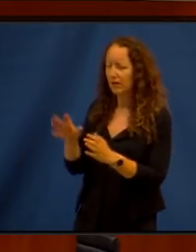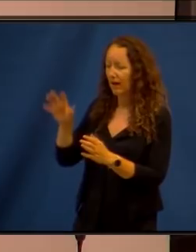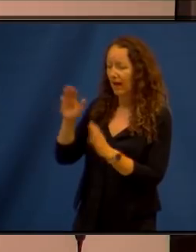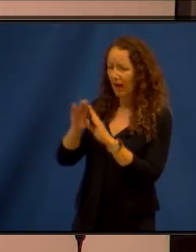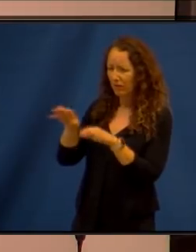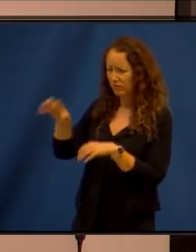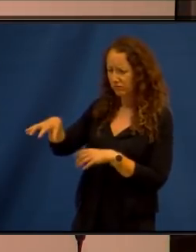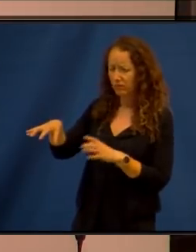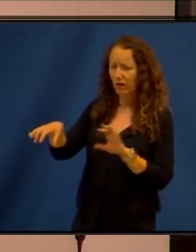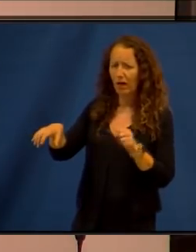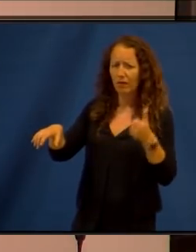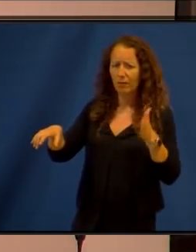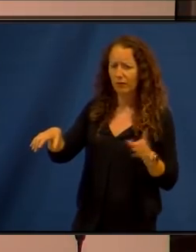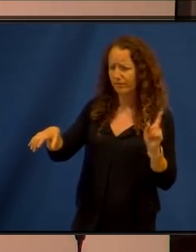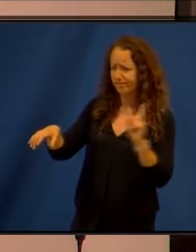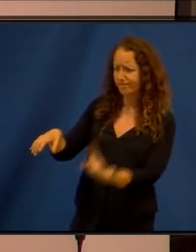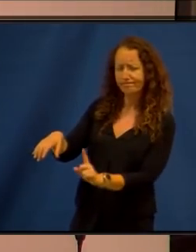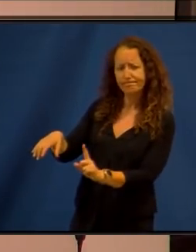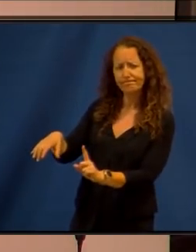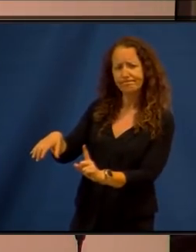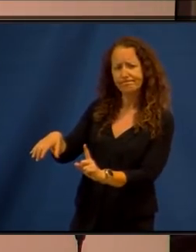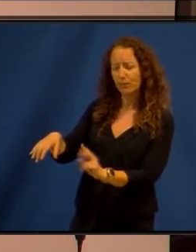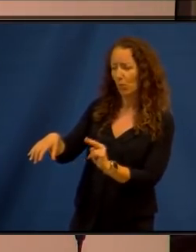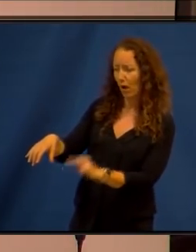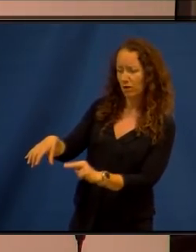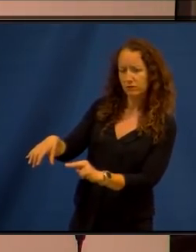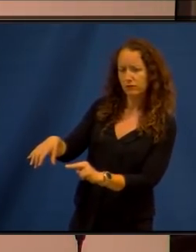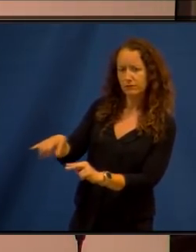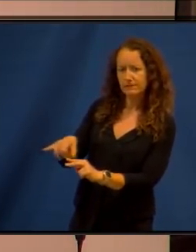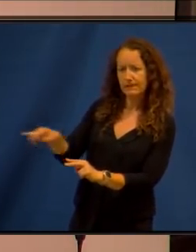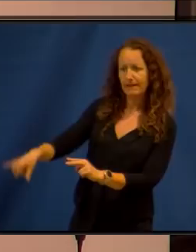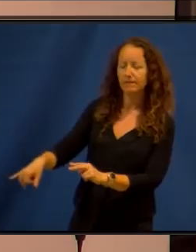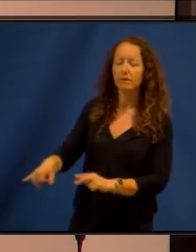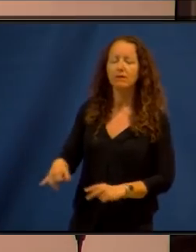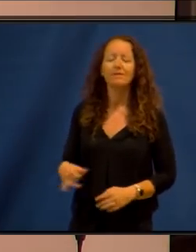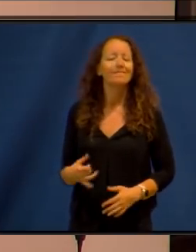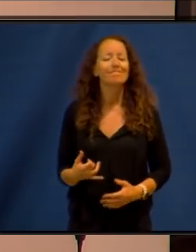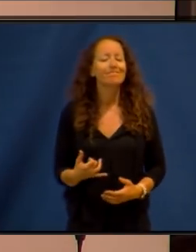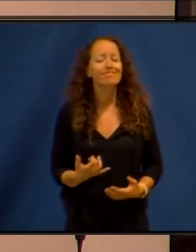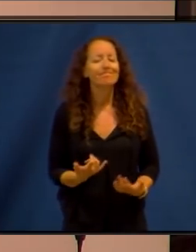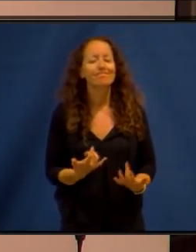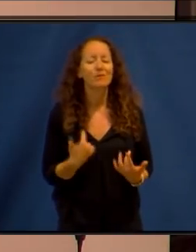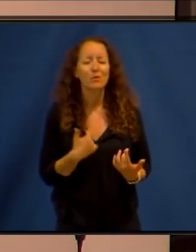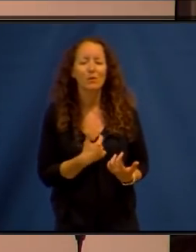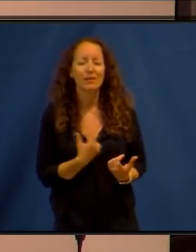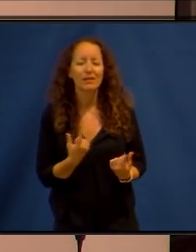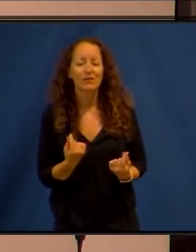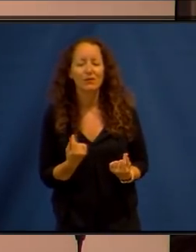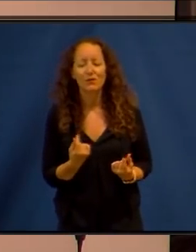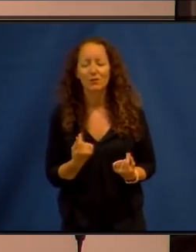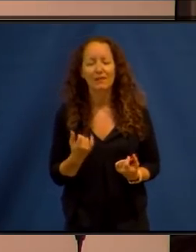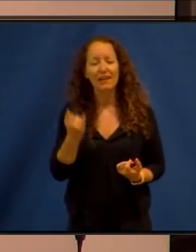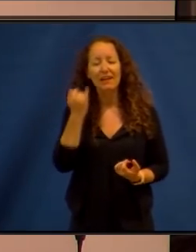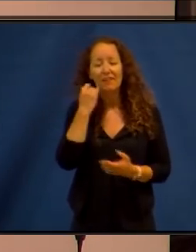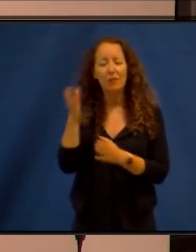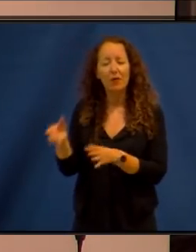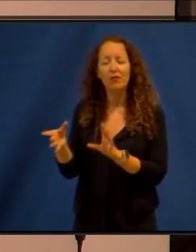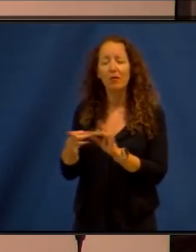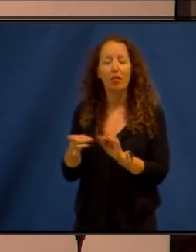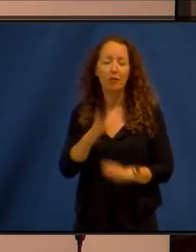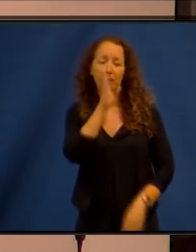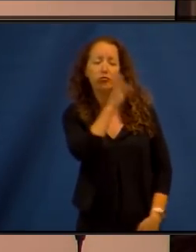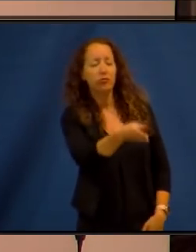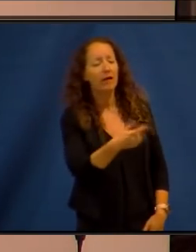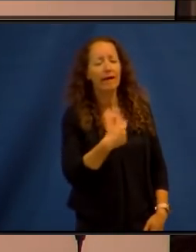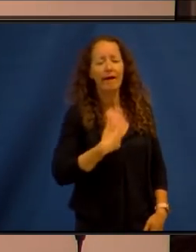It's somebody who we, in our experience, is non-compliant, has basically stated that they will not follow the isolation